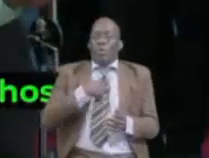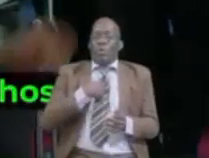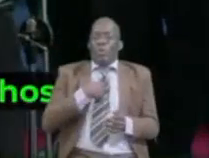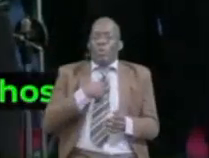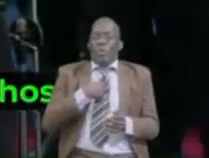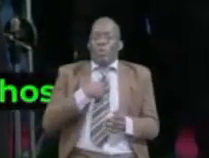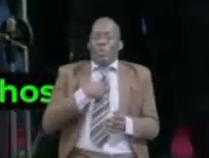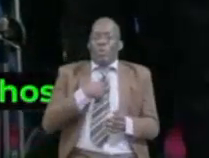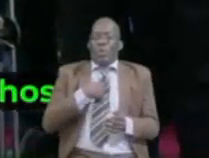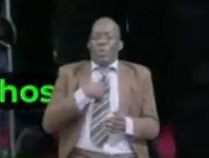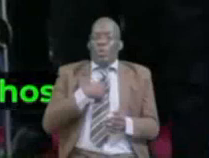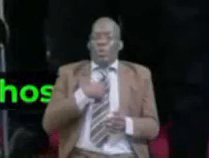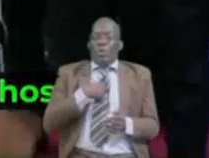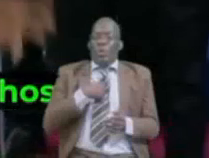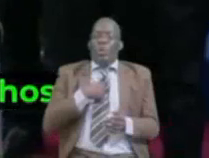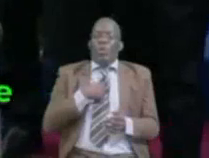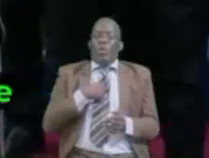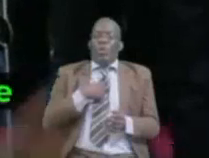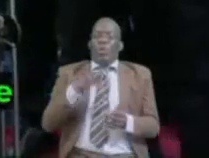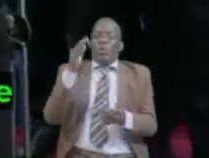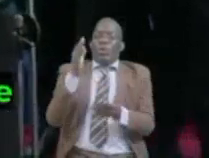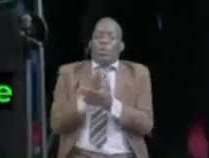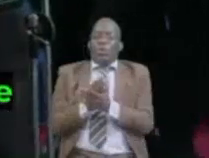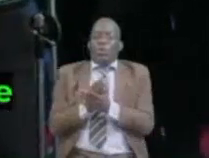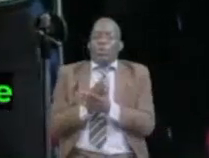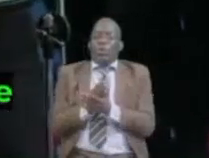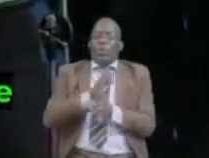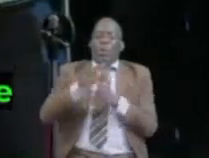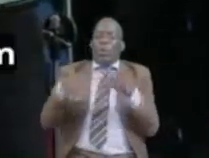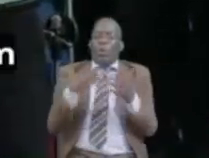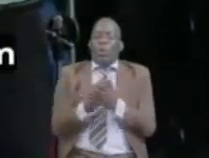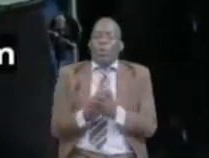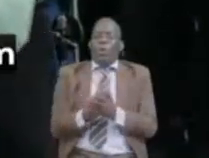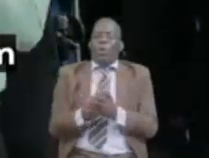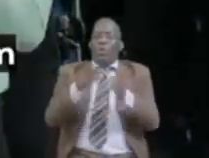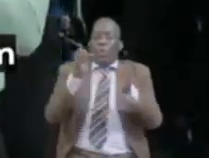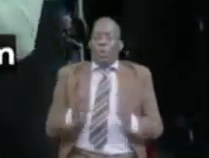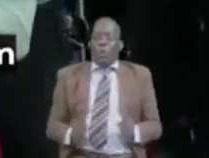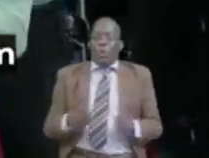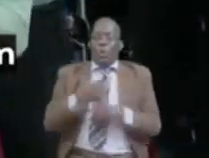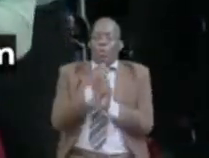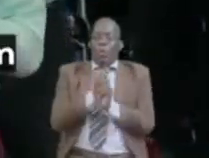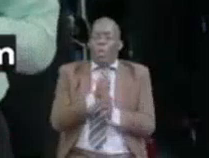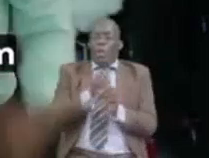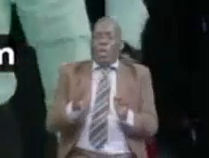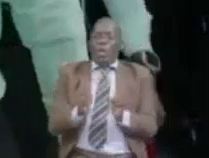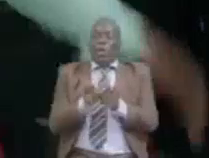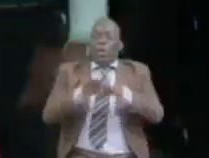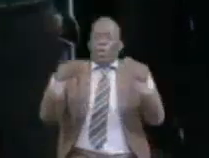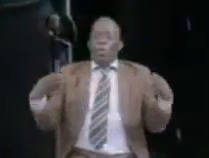Spoiled principalities, disarmed powers, made a public show of